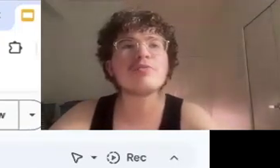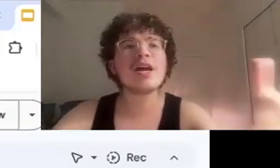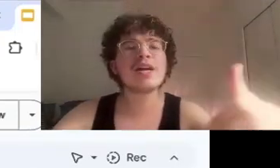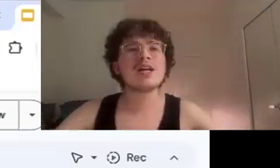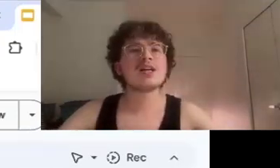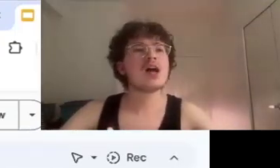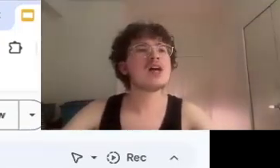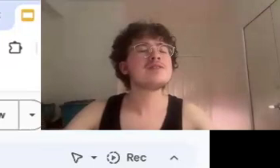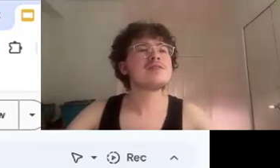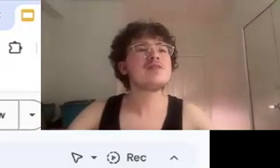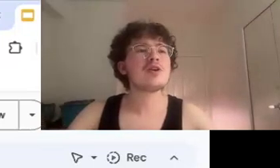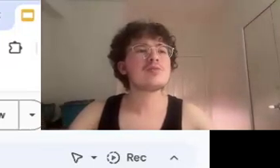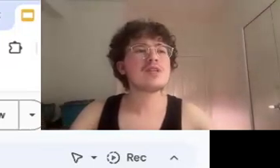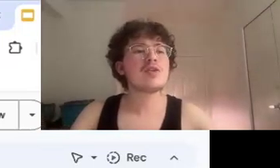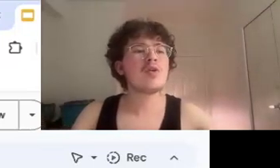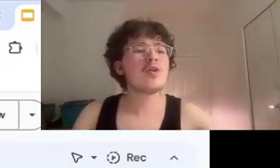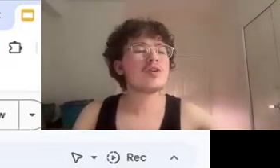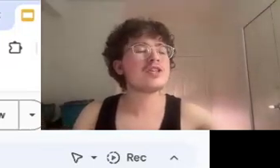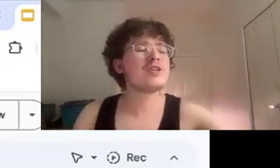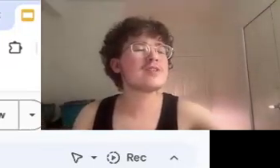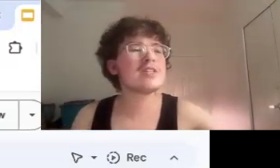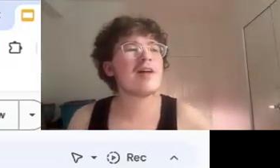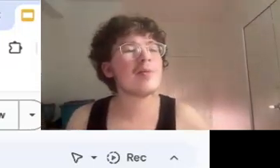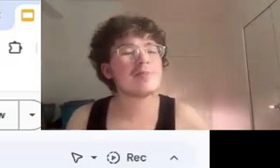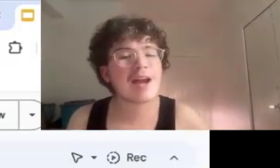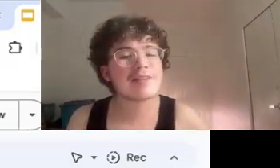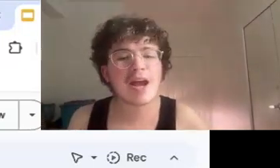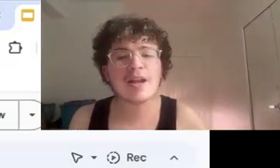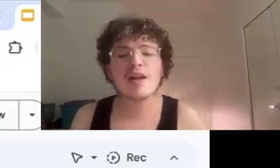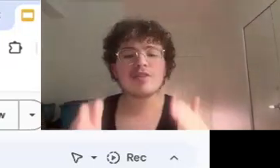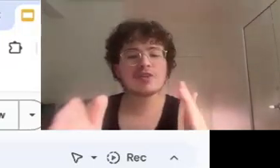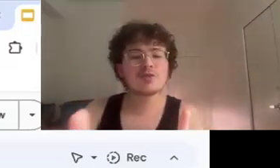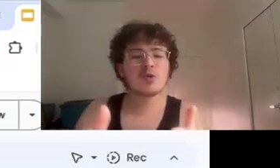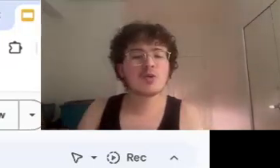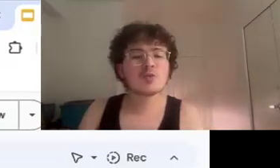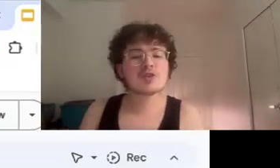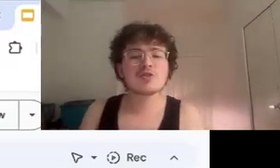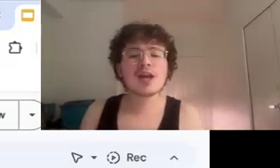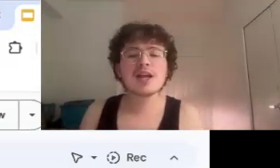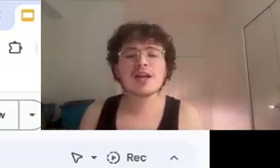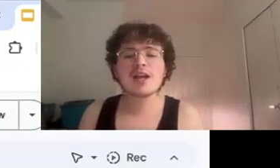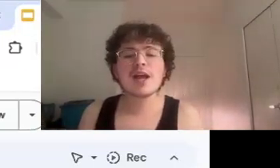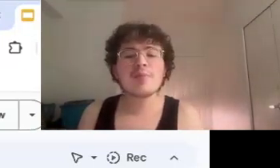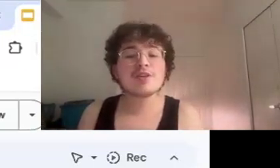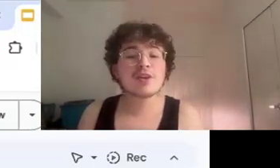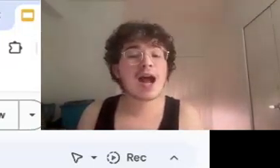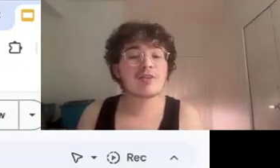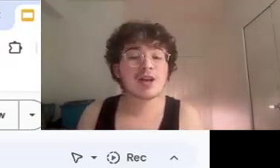for the release of anyone who had been committed under the MDSO law. It merely